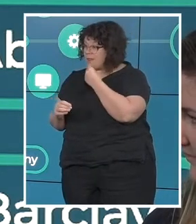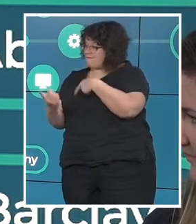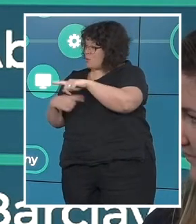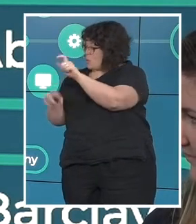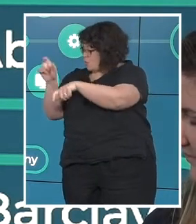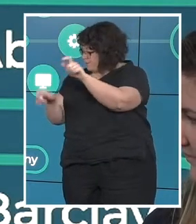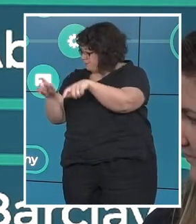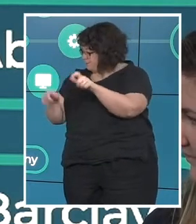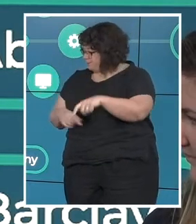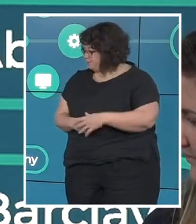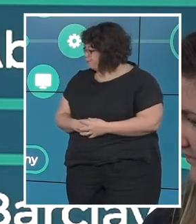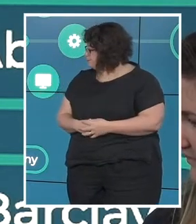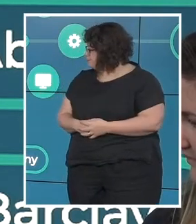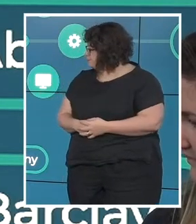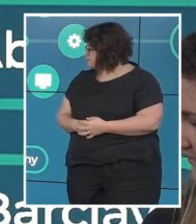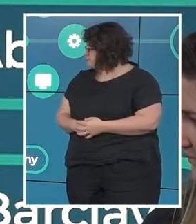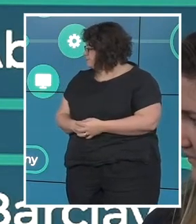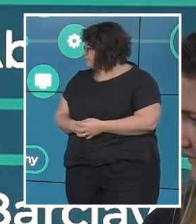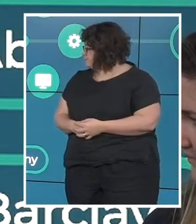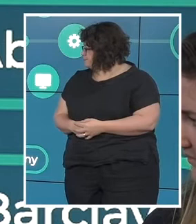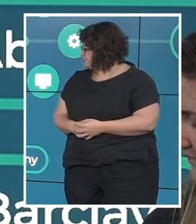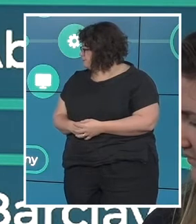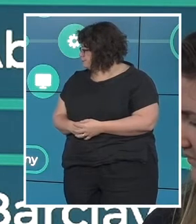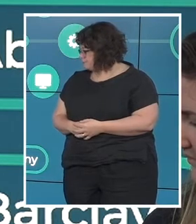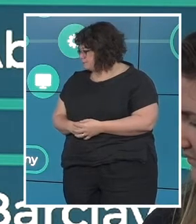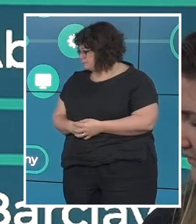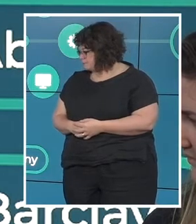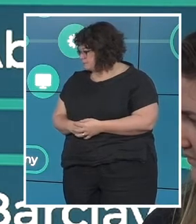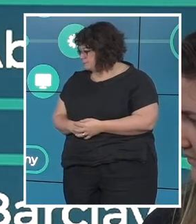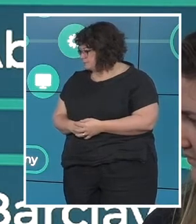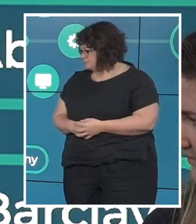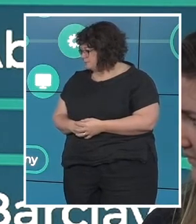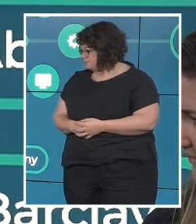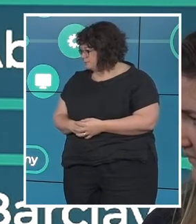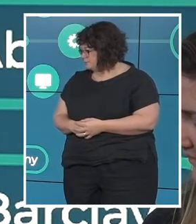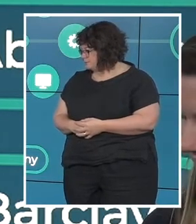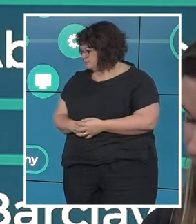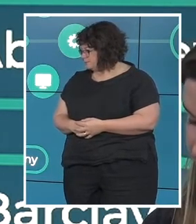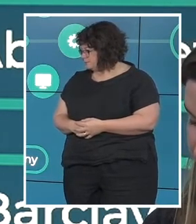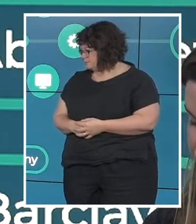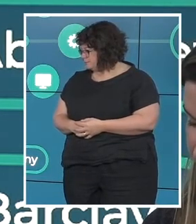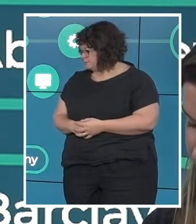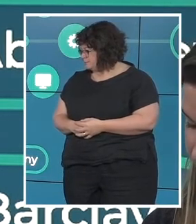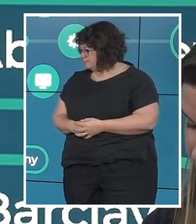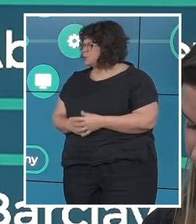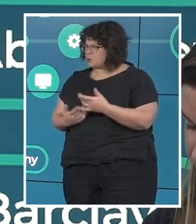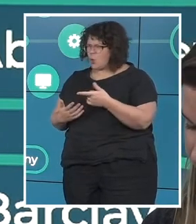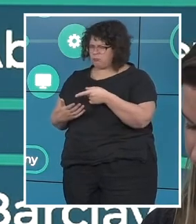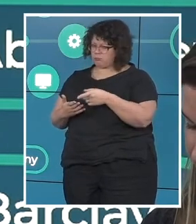tie into what we do at Crawford Technologies and what we do particularly with accessible documents?